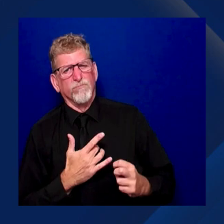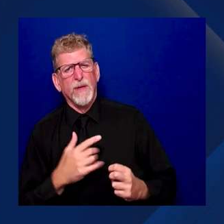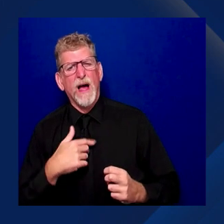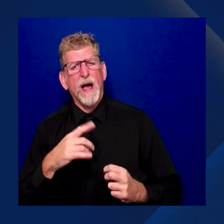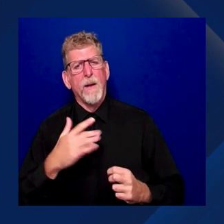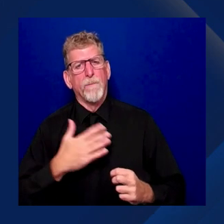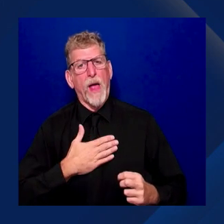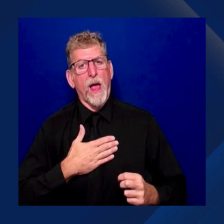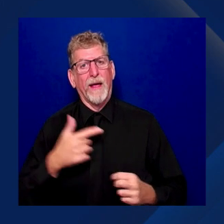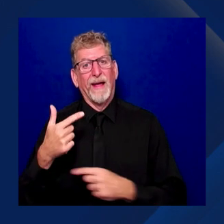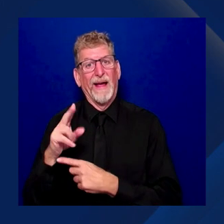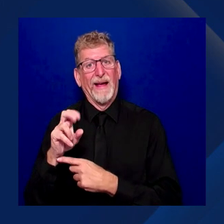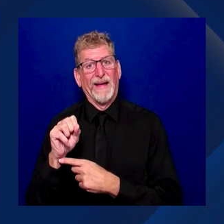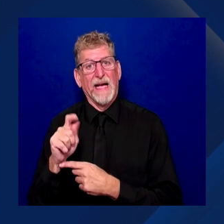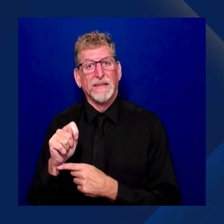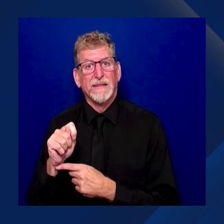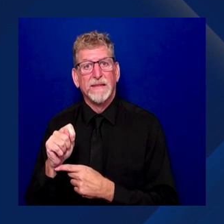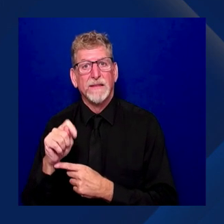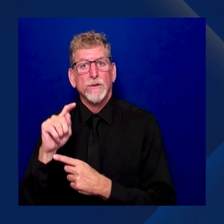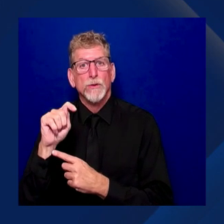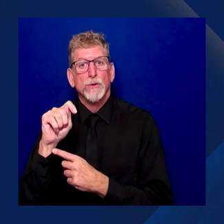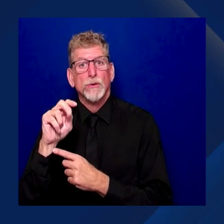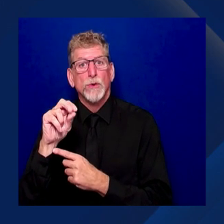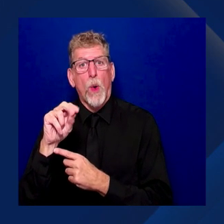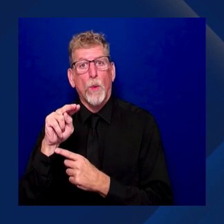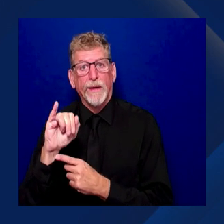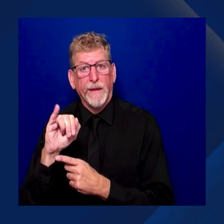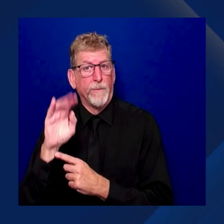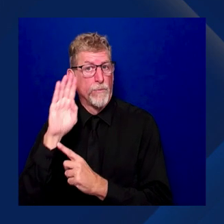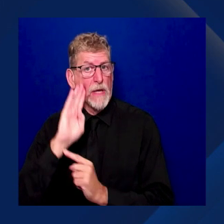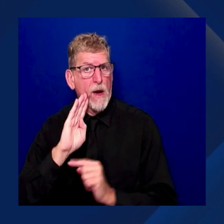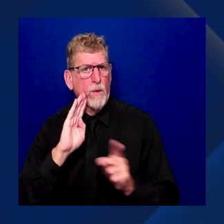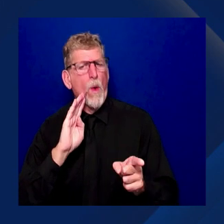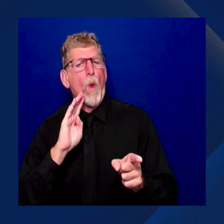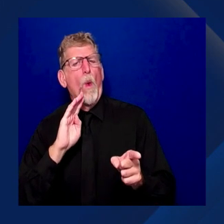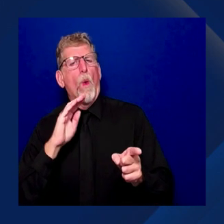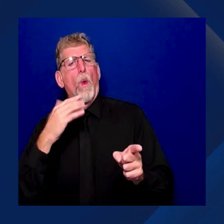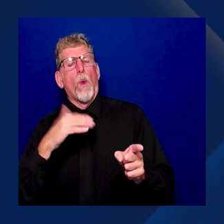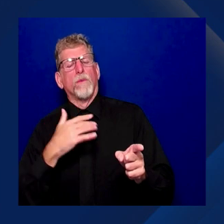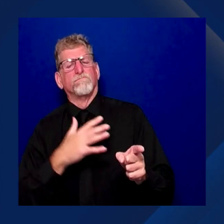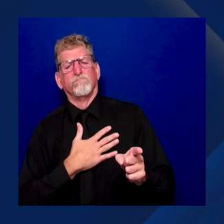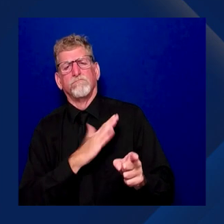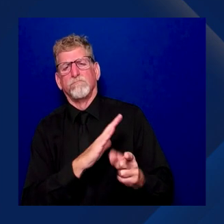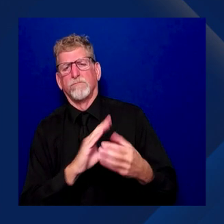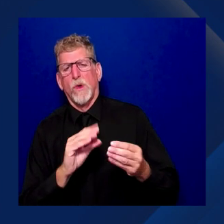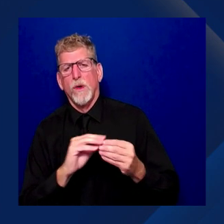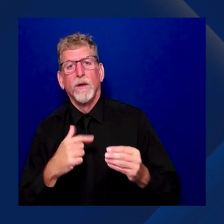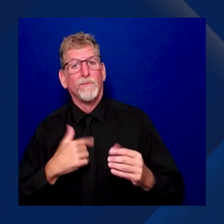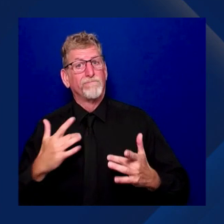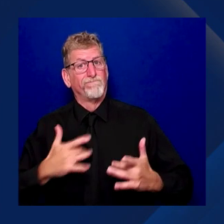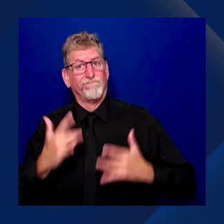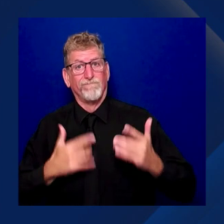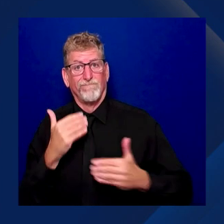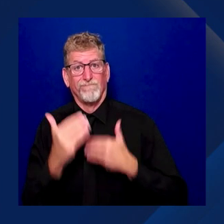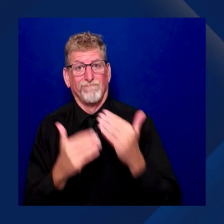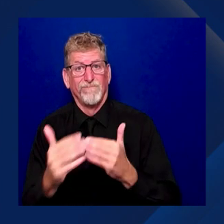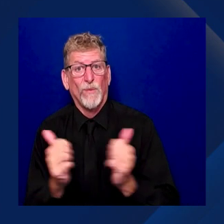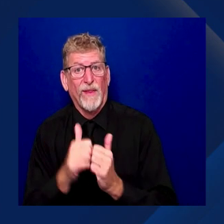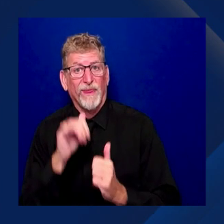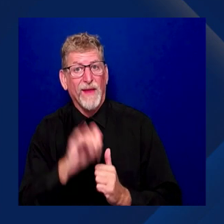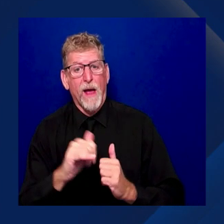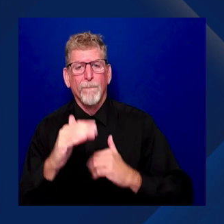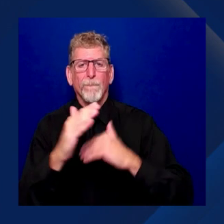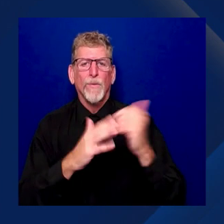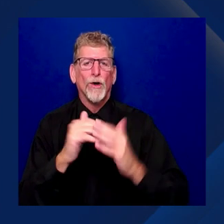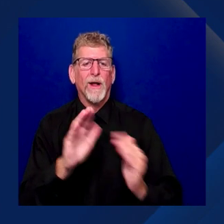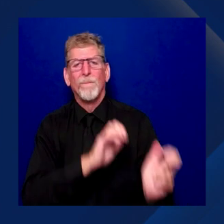going to talk about some exciting progress we're making with the Build Back Better Act. We've all worked so hard to ensure that our